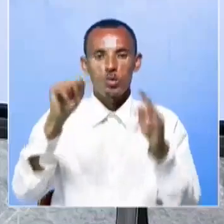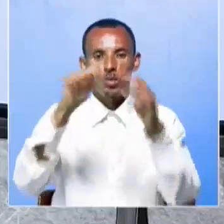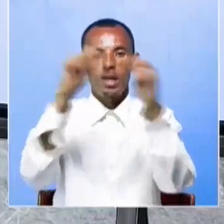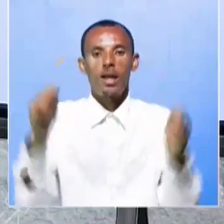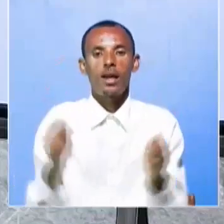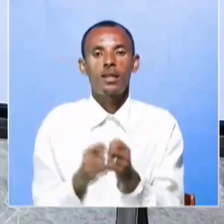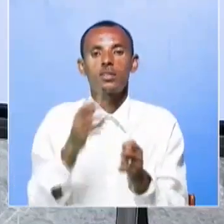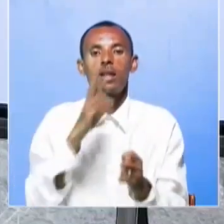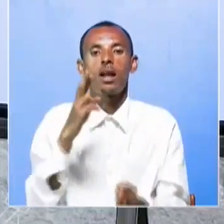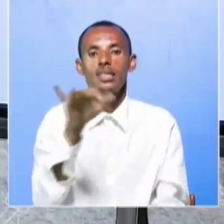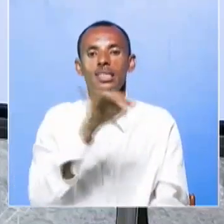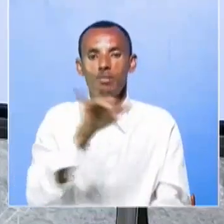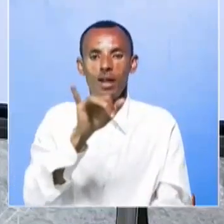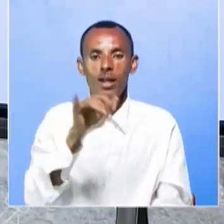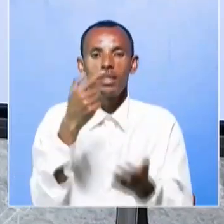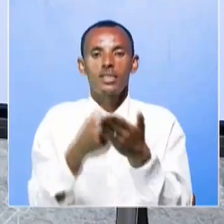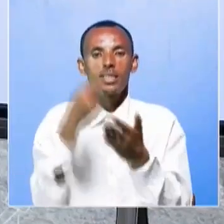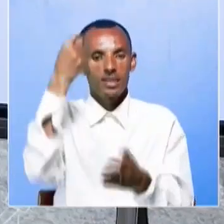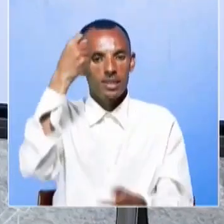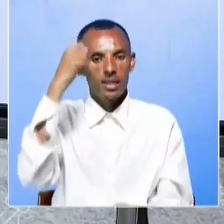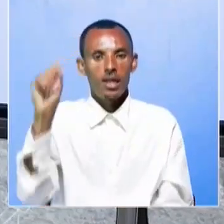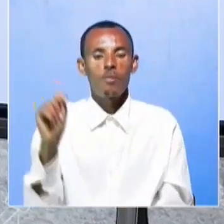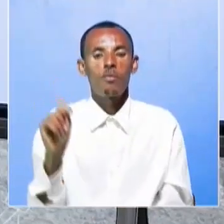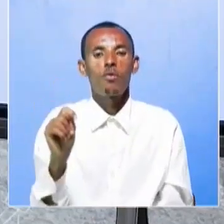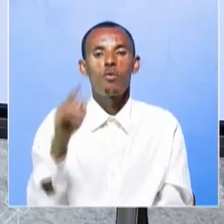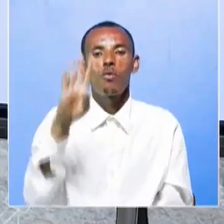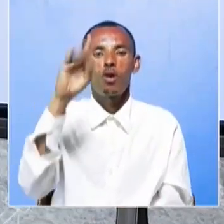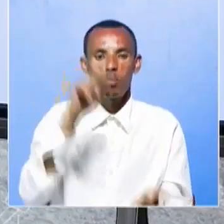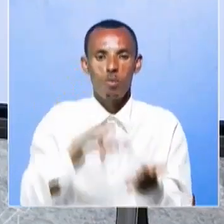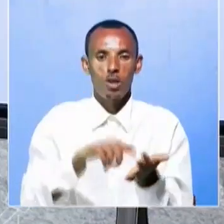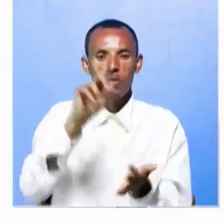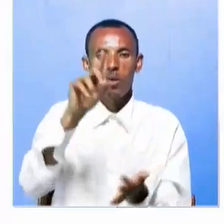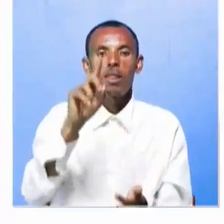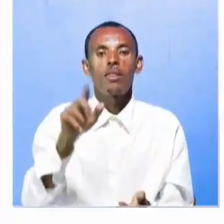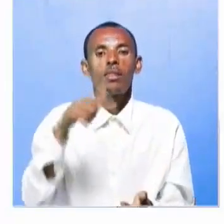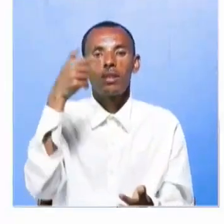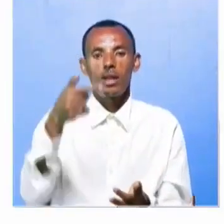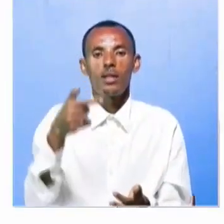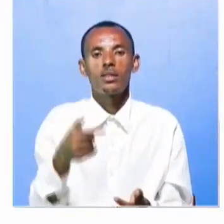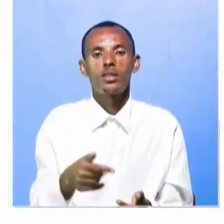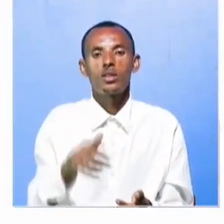are similar, this theorem 4.1 tells us